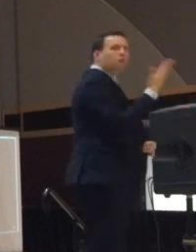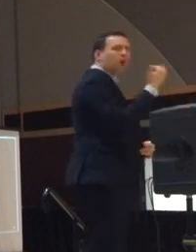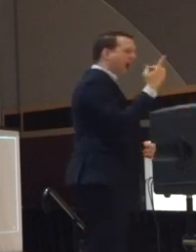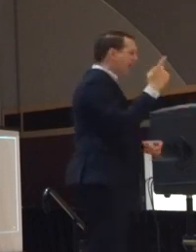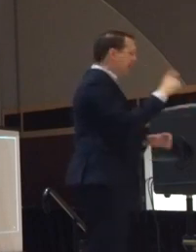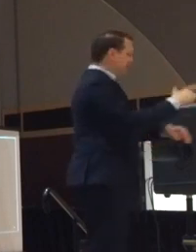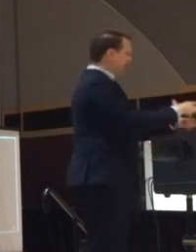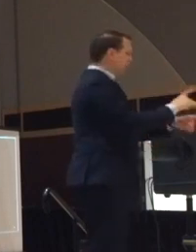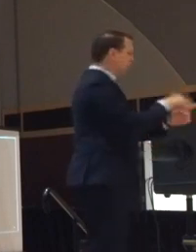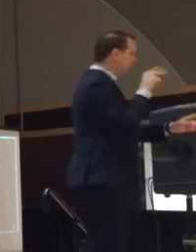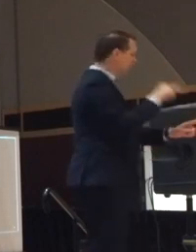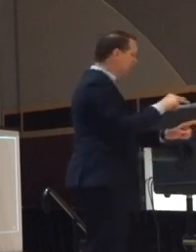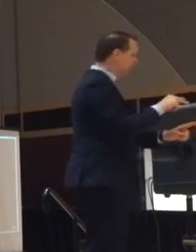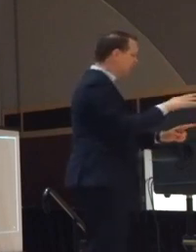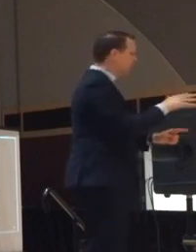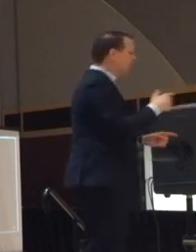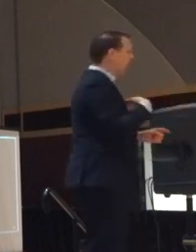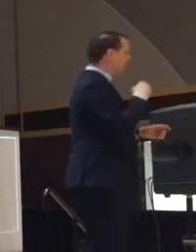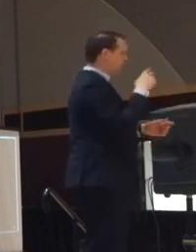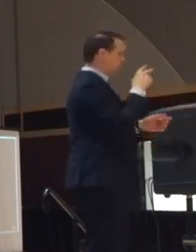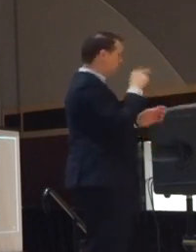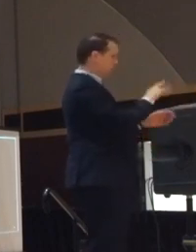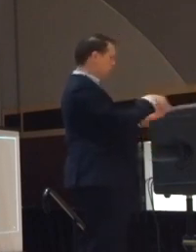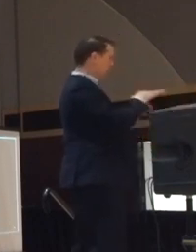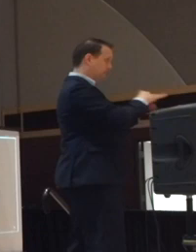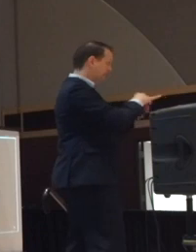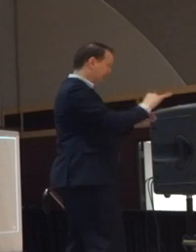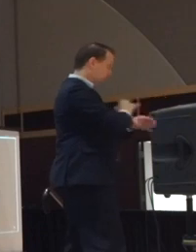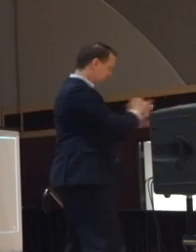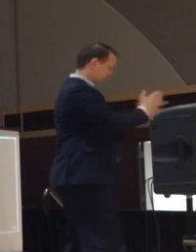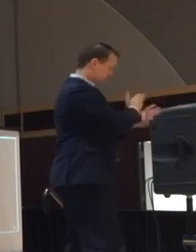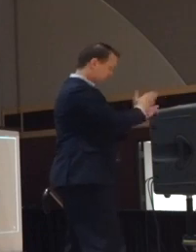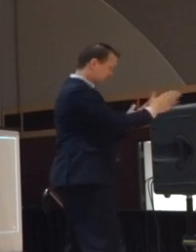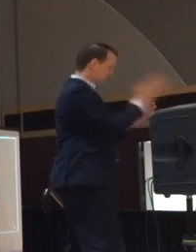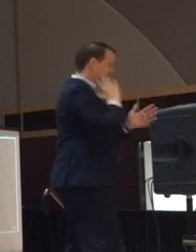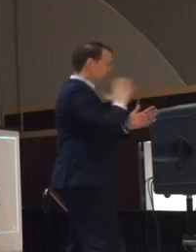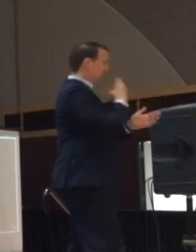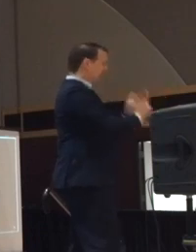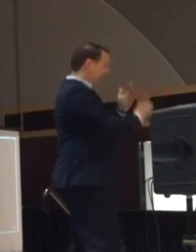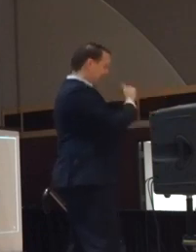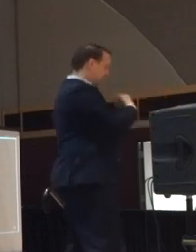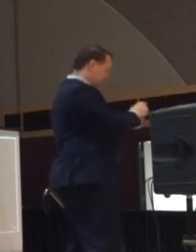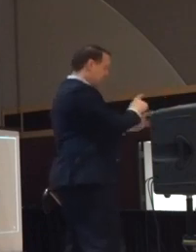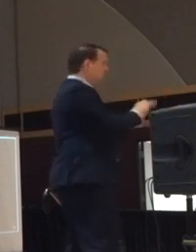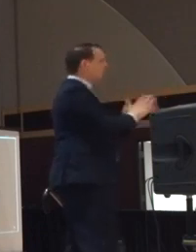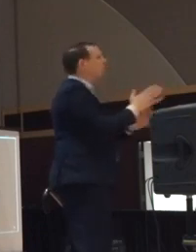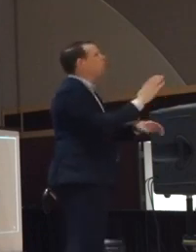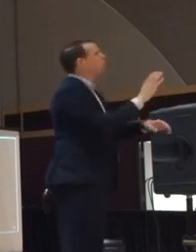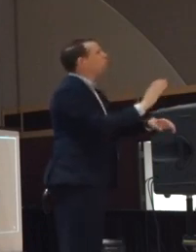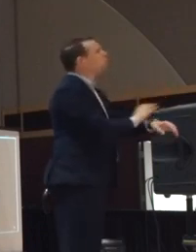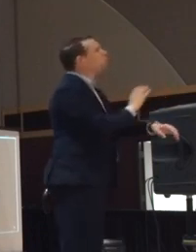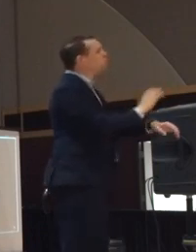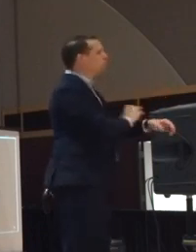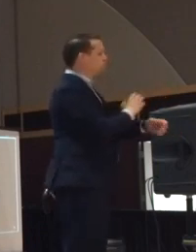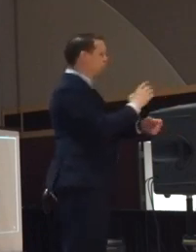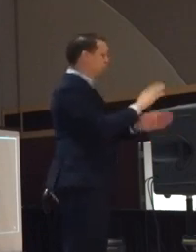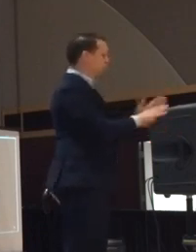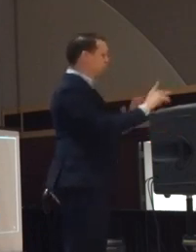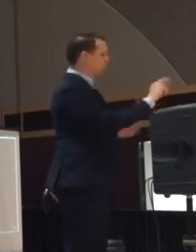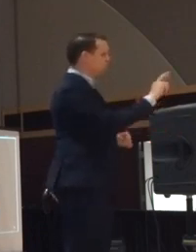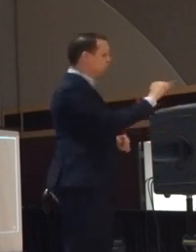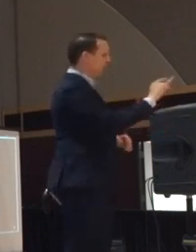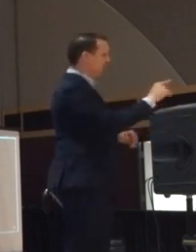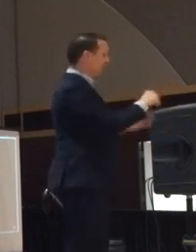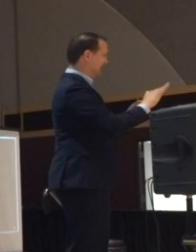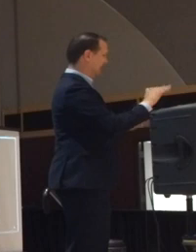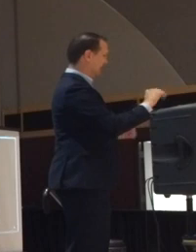perceive? I watched the entire meat industry, every single one of them, go from hand drafting to computer drafting in the mid-90s. And we started